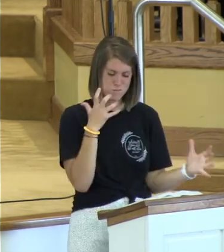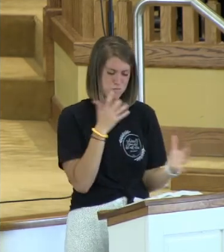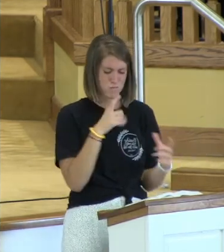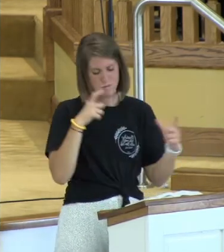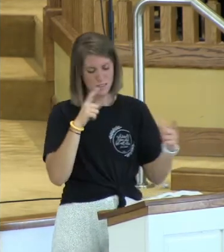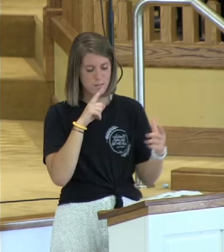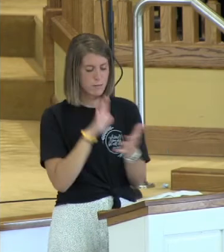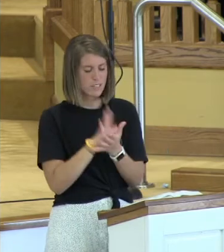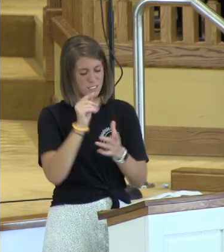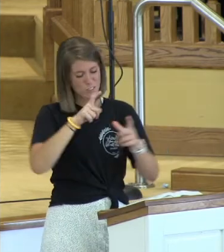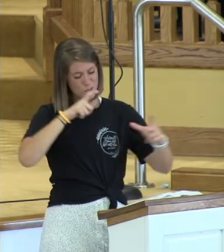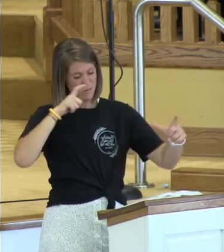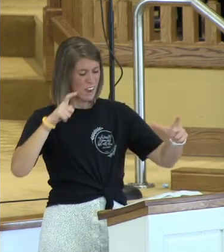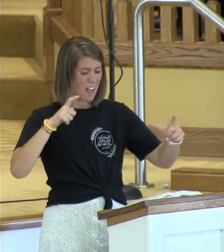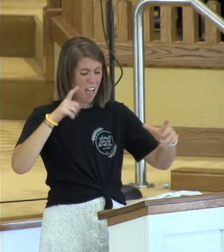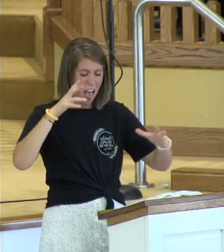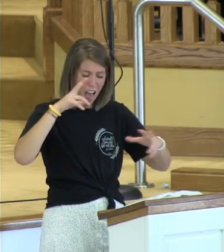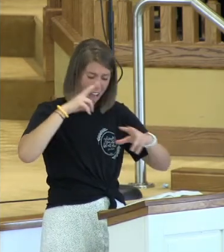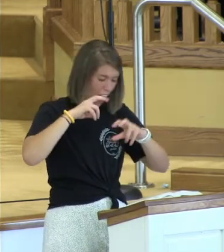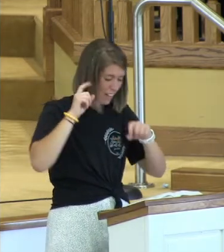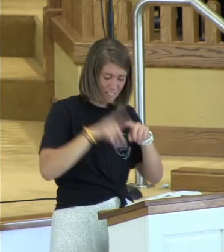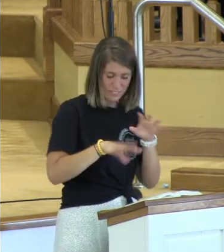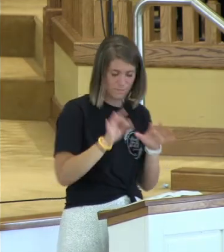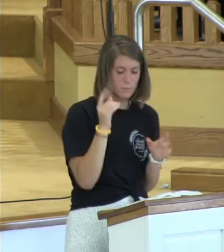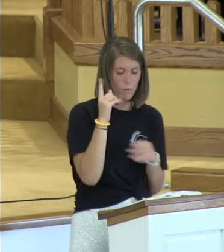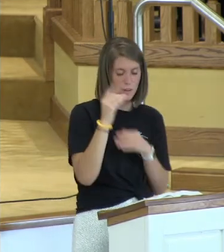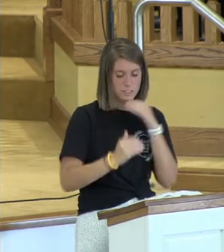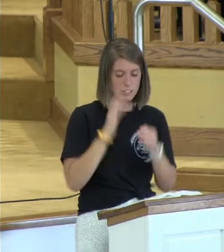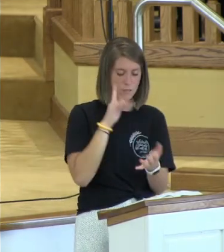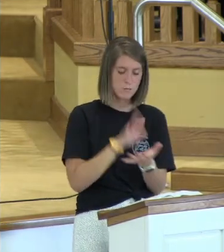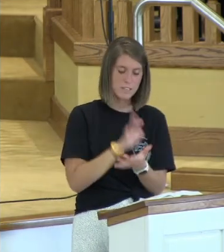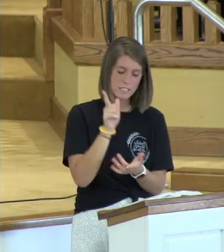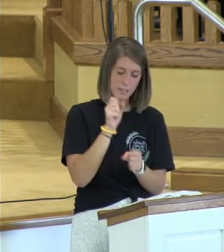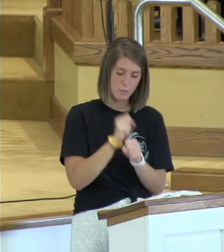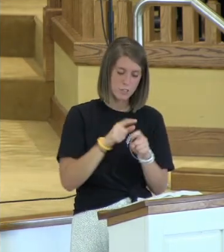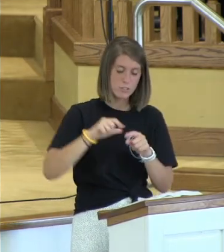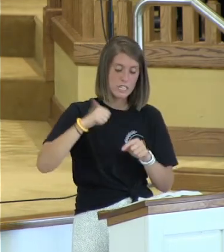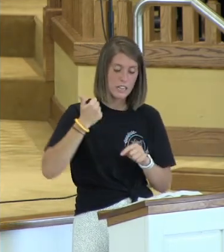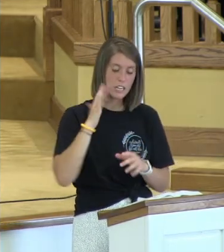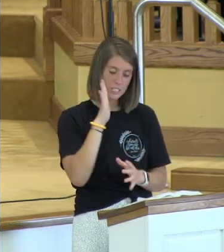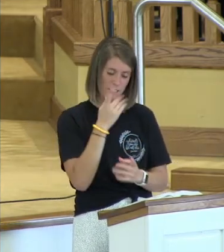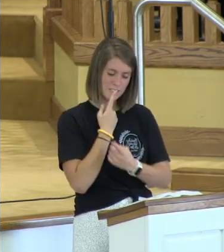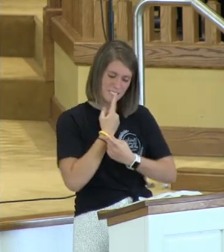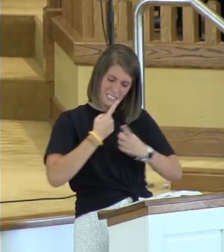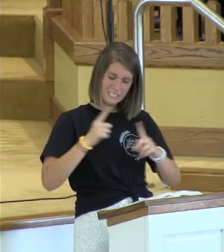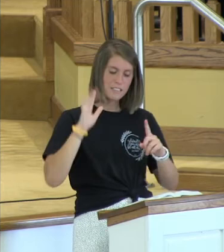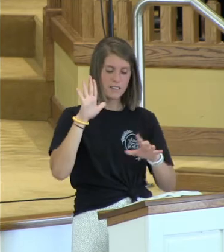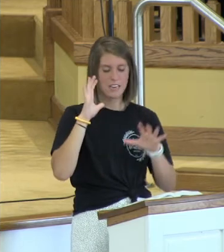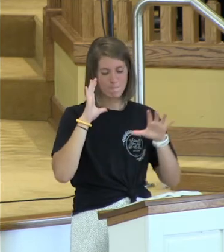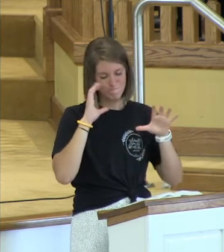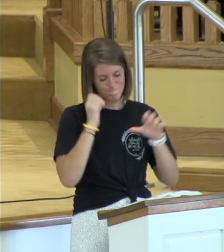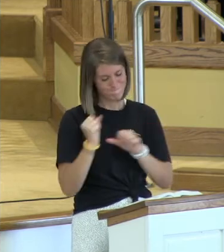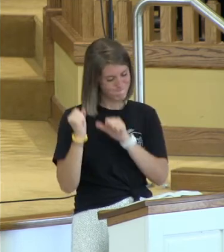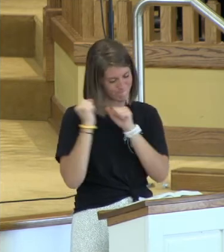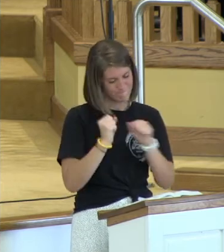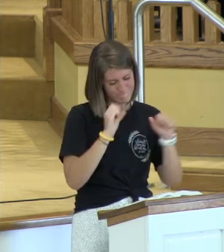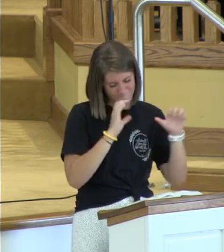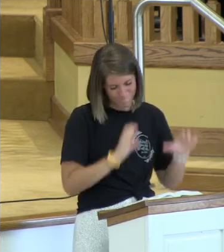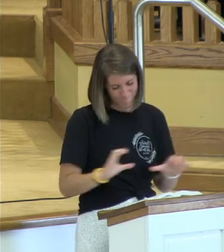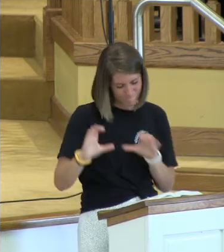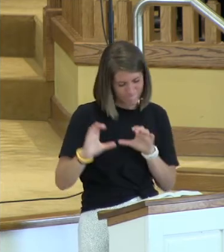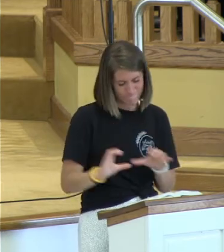praised, and his greatness is unsearchable. One generation shall praise thy works to another, and shall declare thy mighty